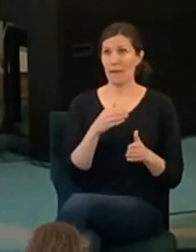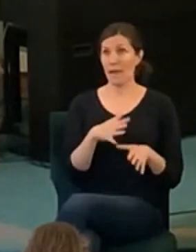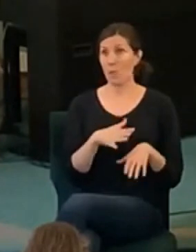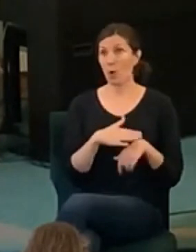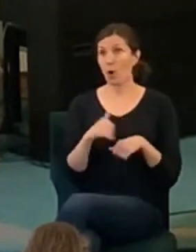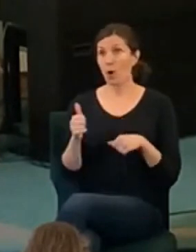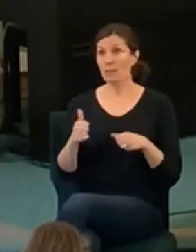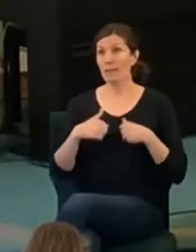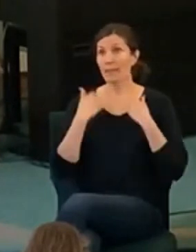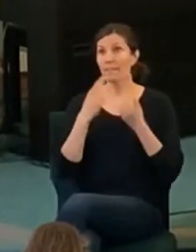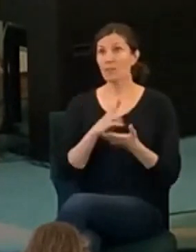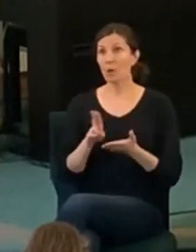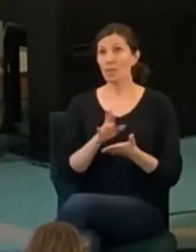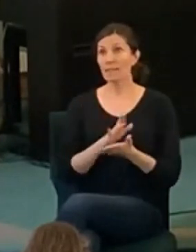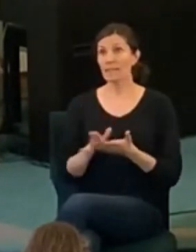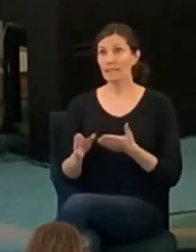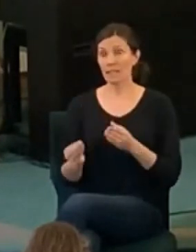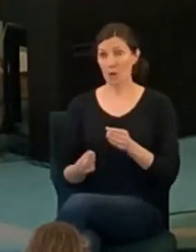that hurt other people.